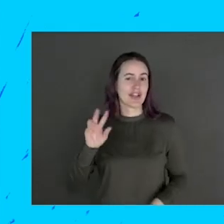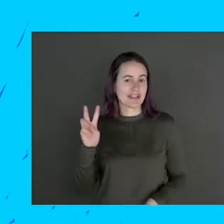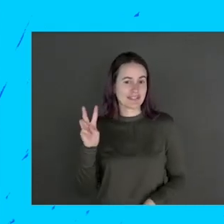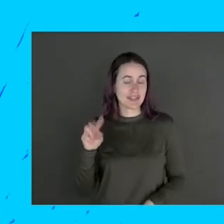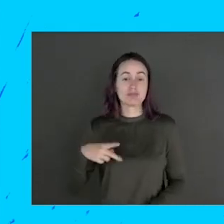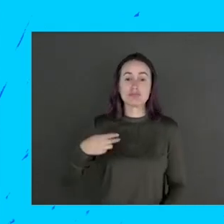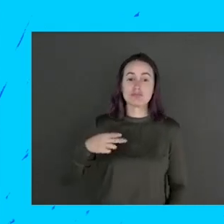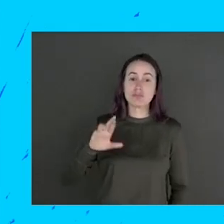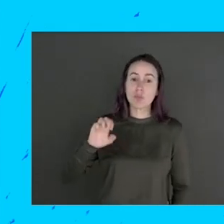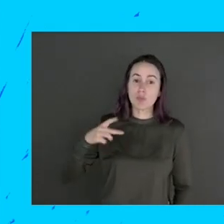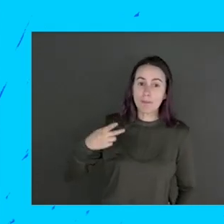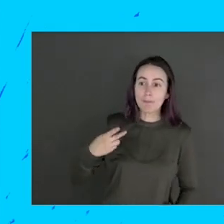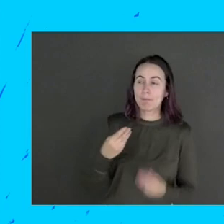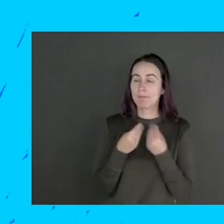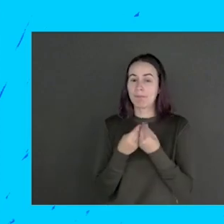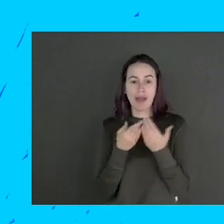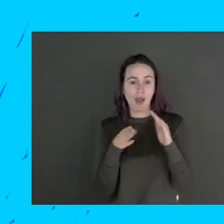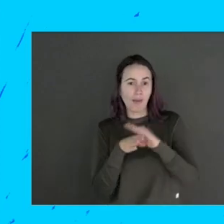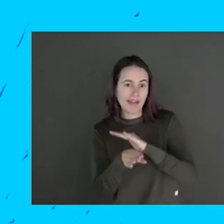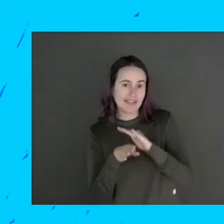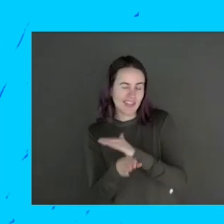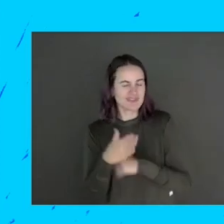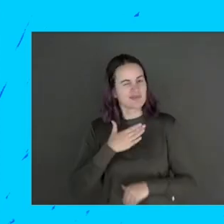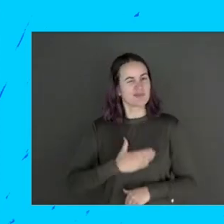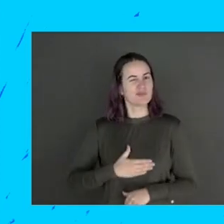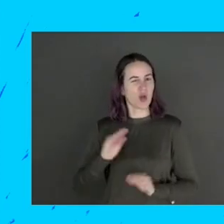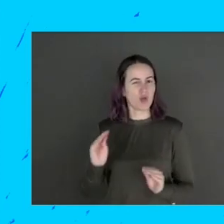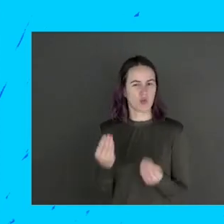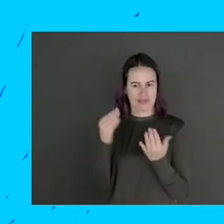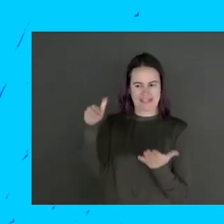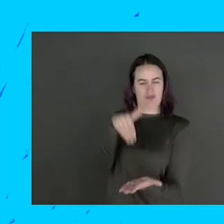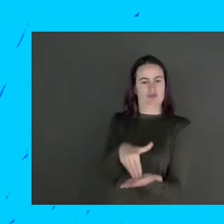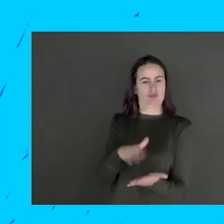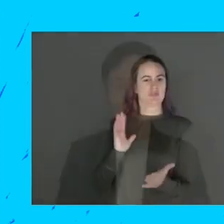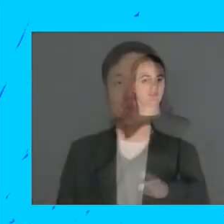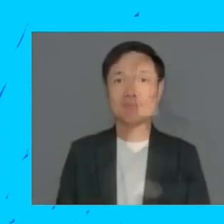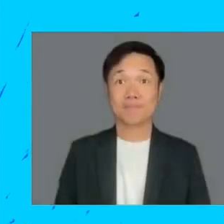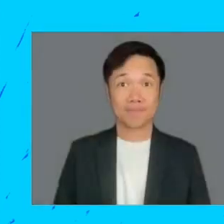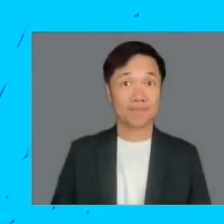and others is core to what we need to be doing. Thank you very much.